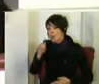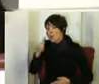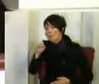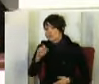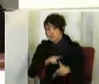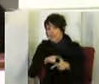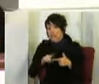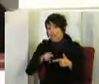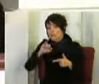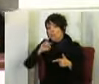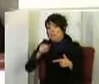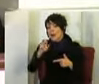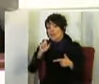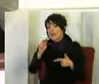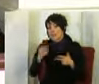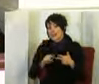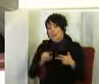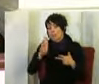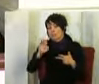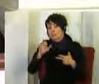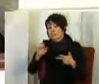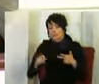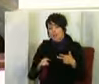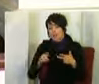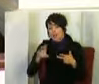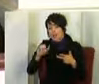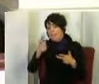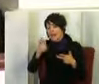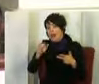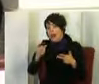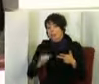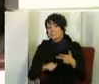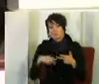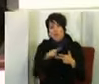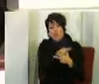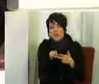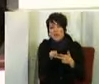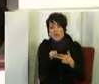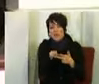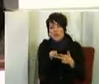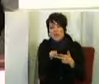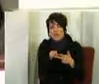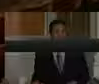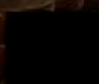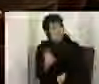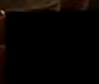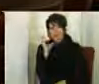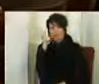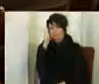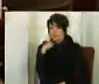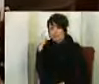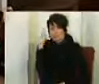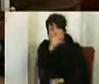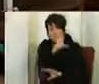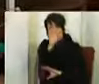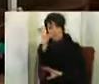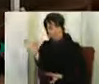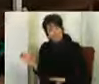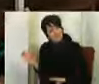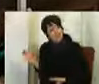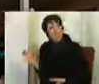to Bruce Gibella, who spent a couple of days this week decorating the church for us for Christmas, and I think you'll agree it's